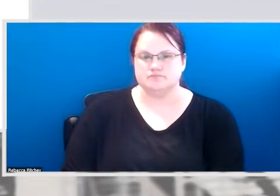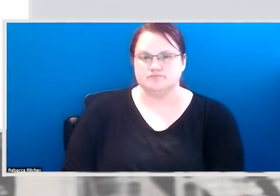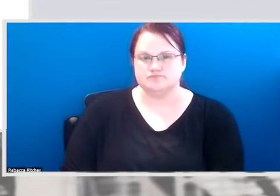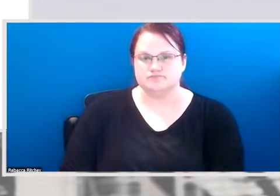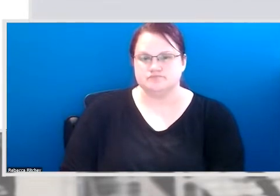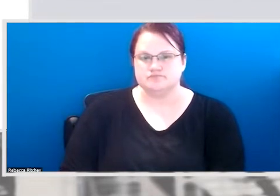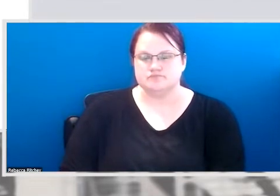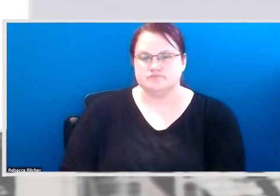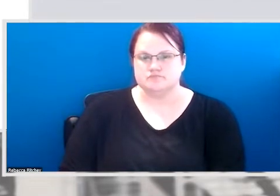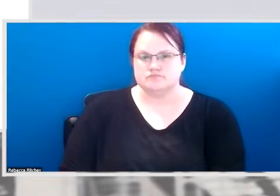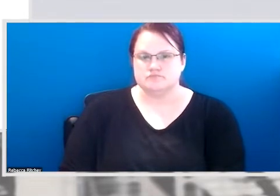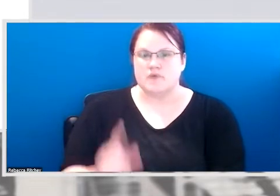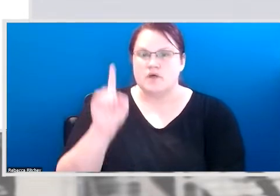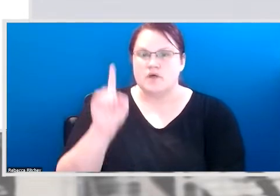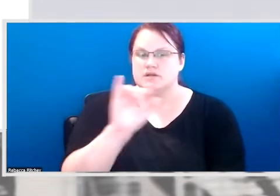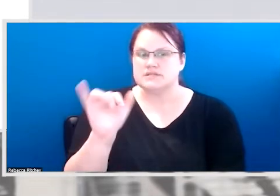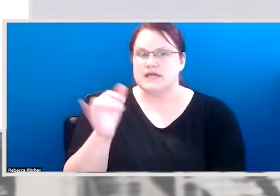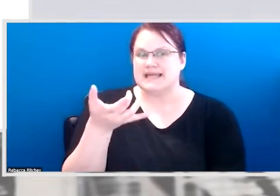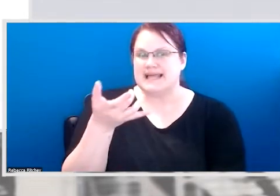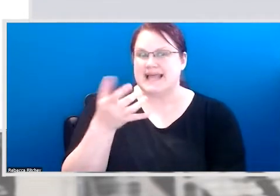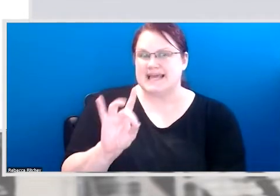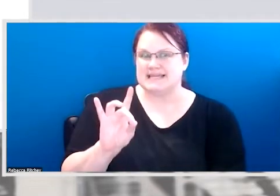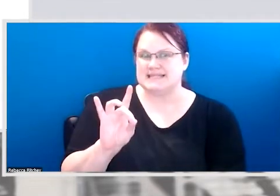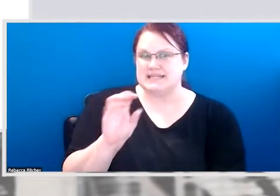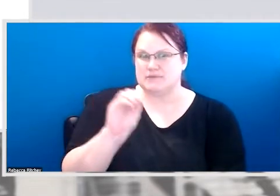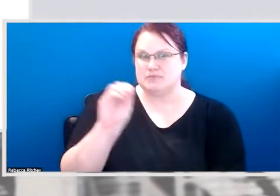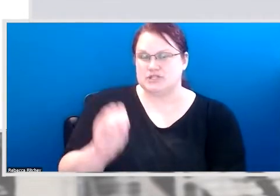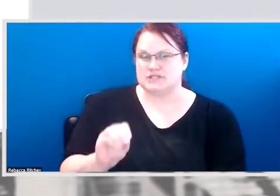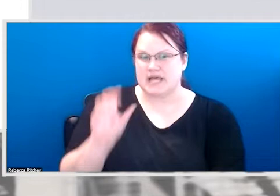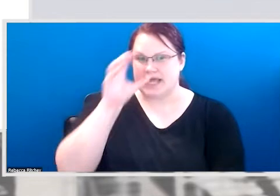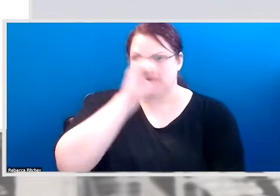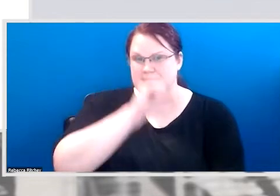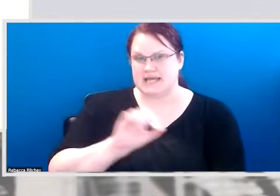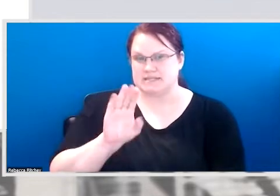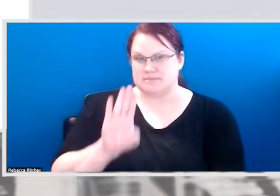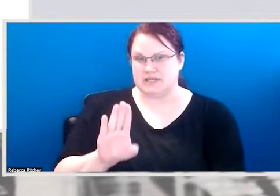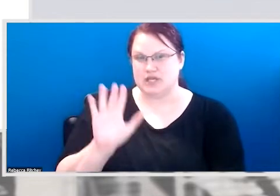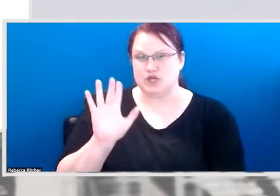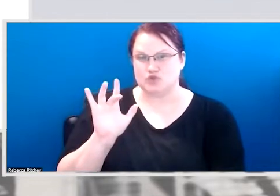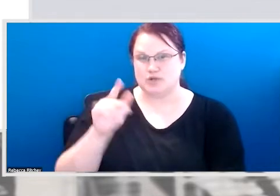Okay, it looks like 18% of people guessed B, 25 parks.